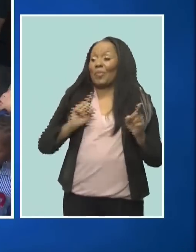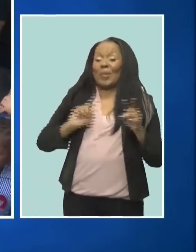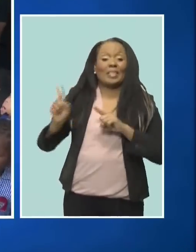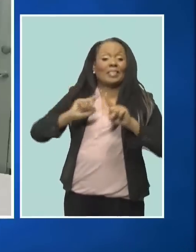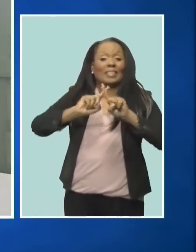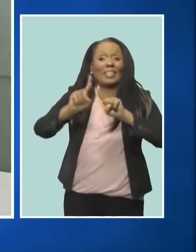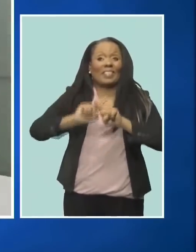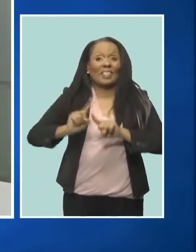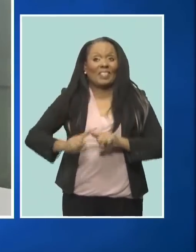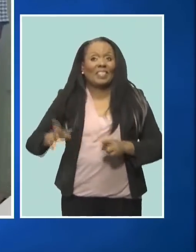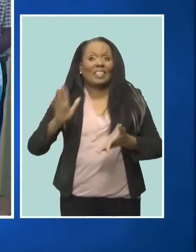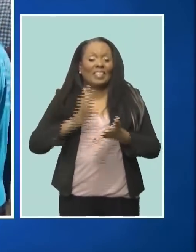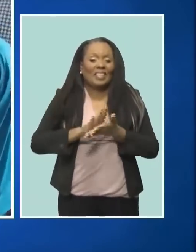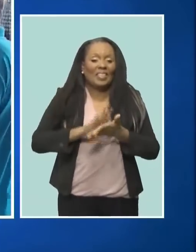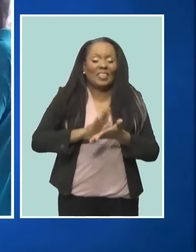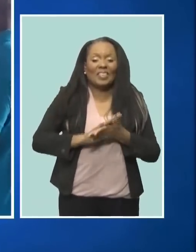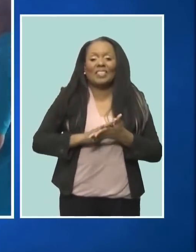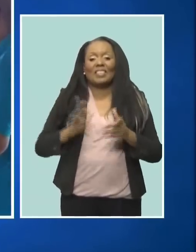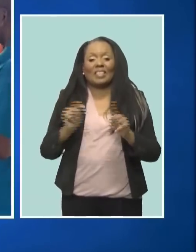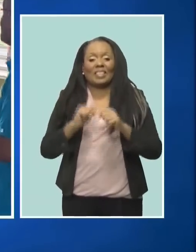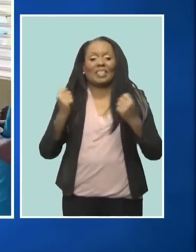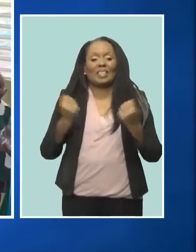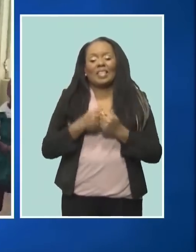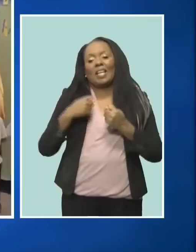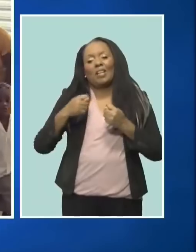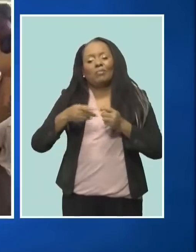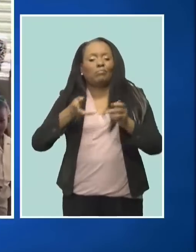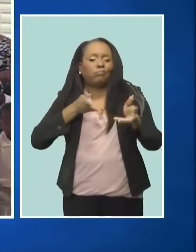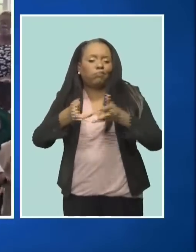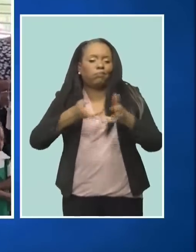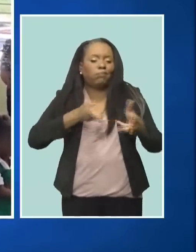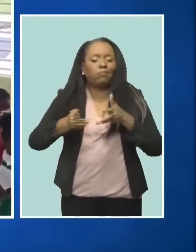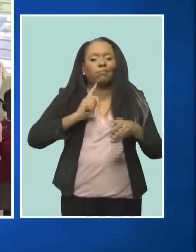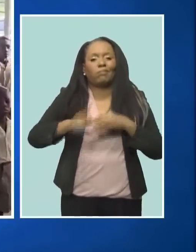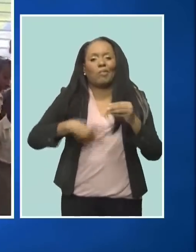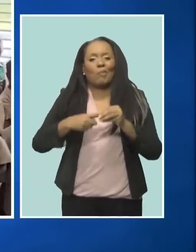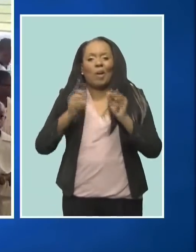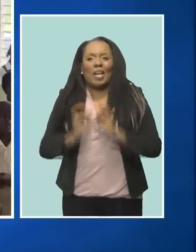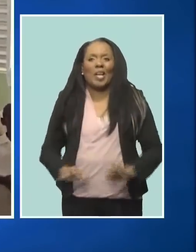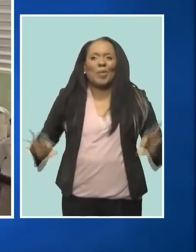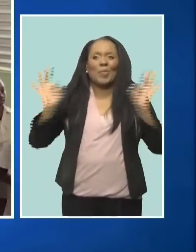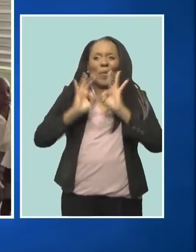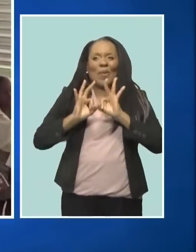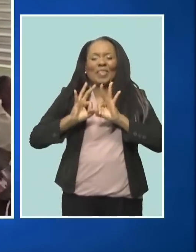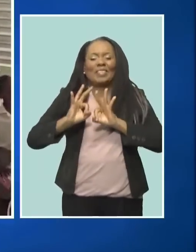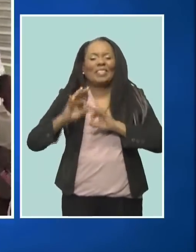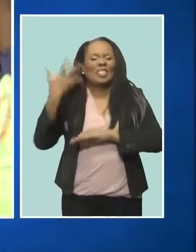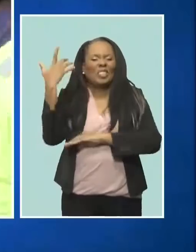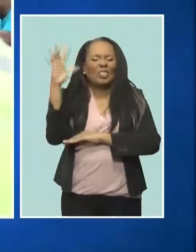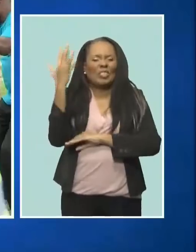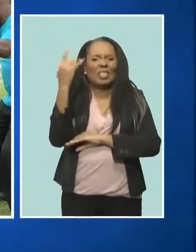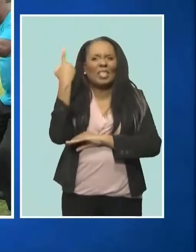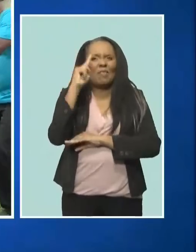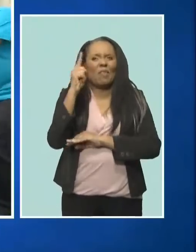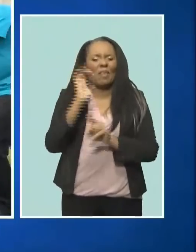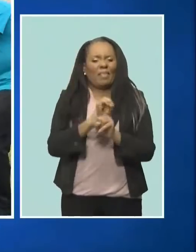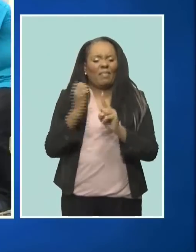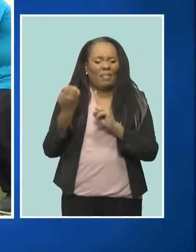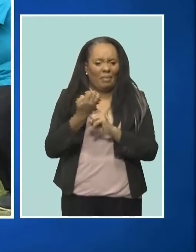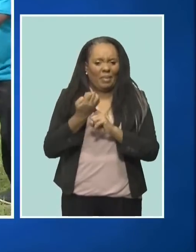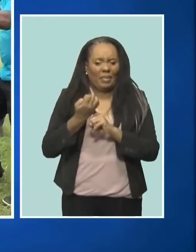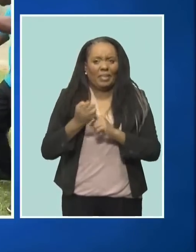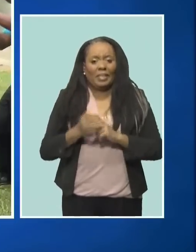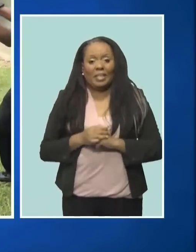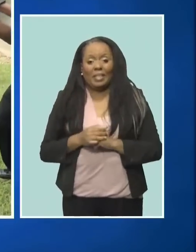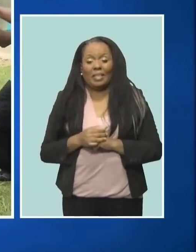schools, Mr. Phillips and his team spoke to students about the importance of trees to the environment. The Member of Parliament